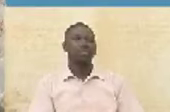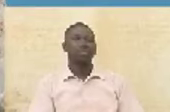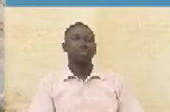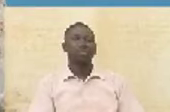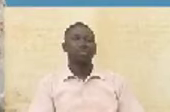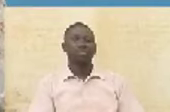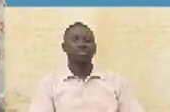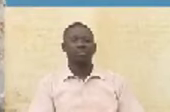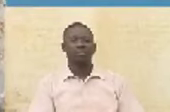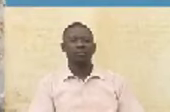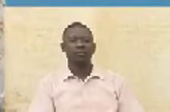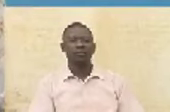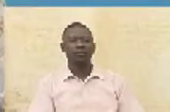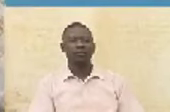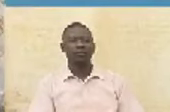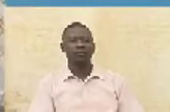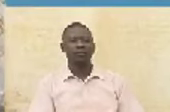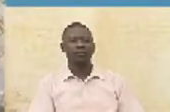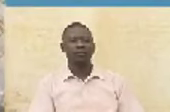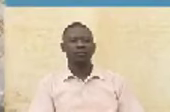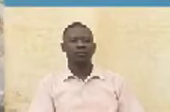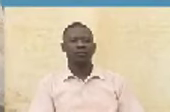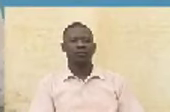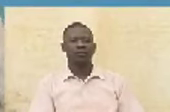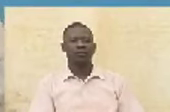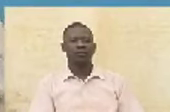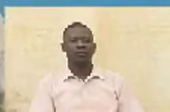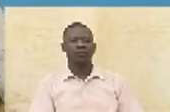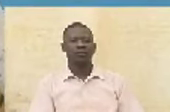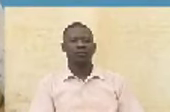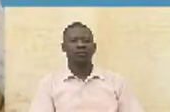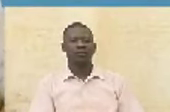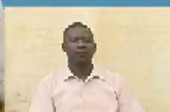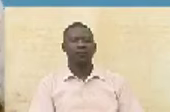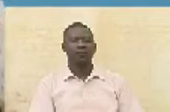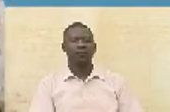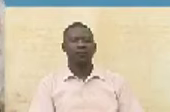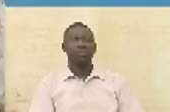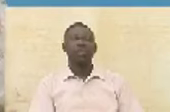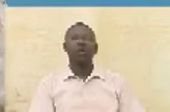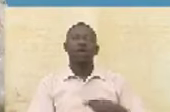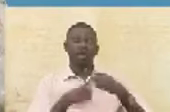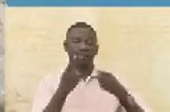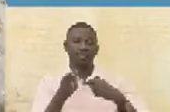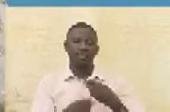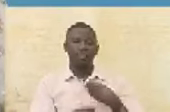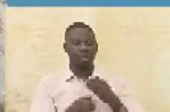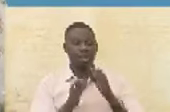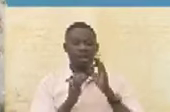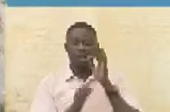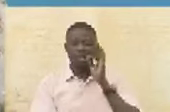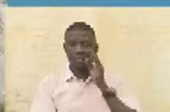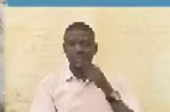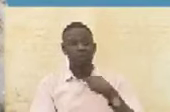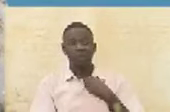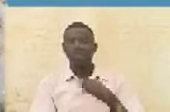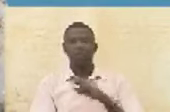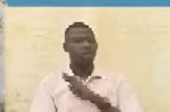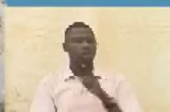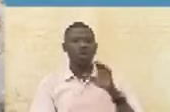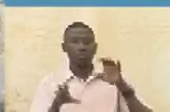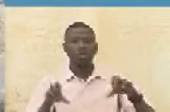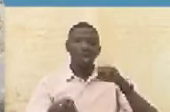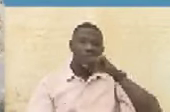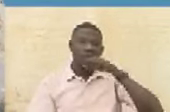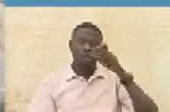ye ko nta manke buati. It was after mamofa. After I told them that I'm not a witch, I didn't